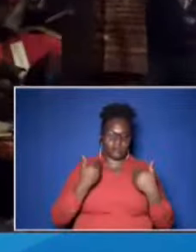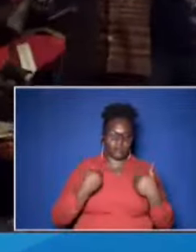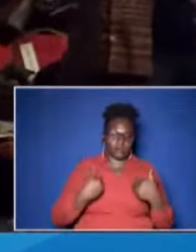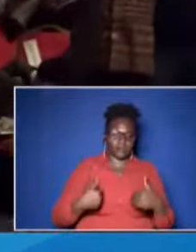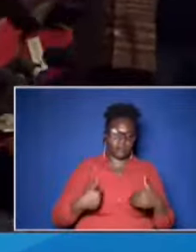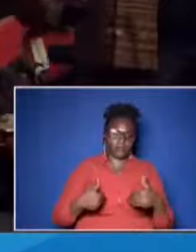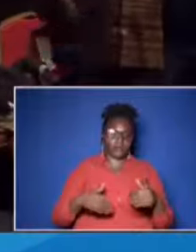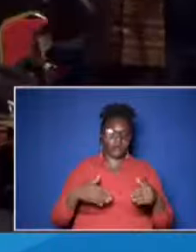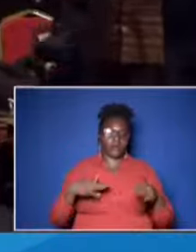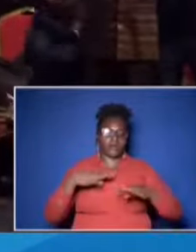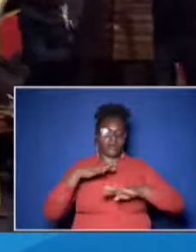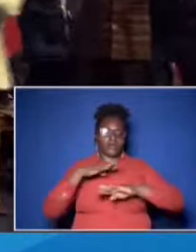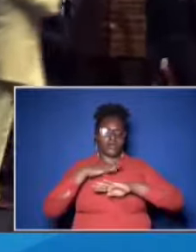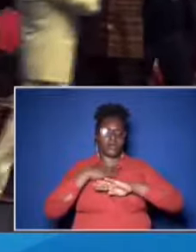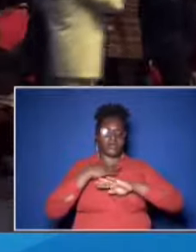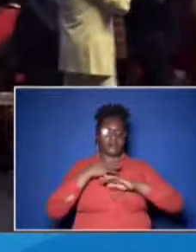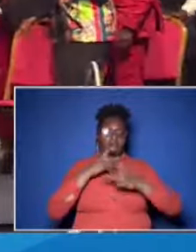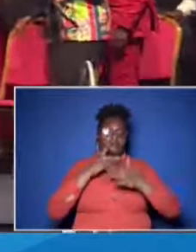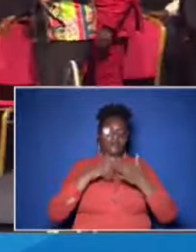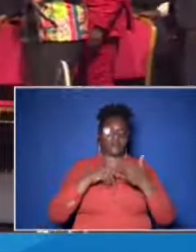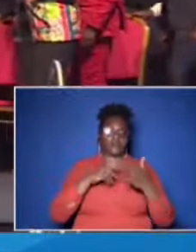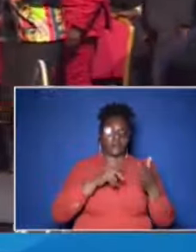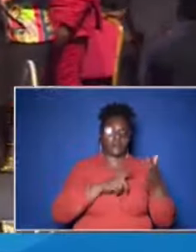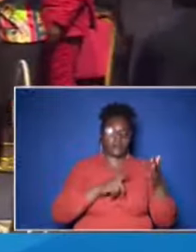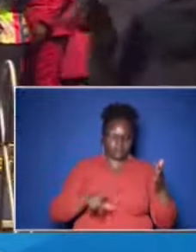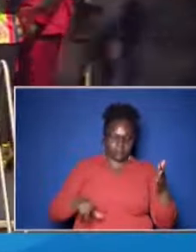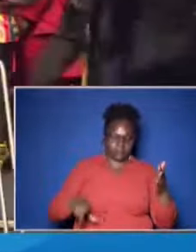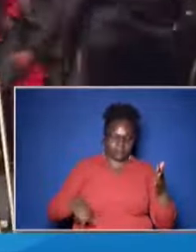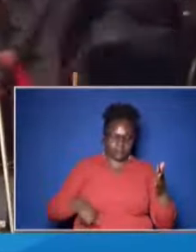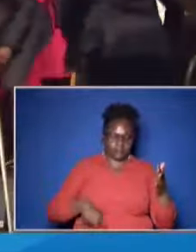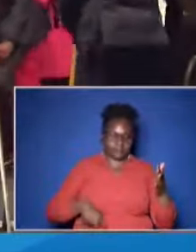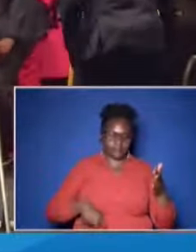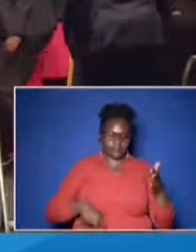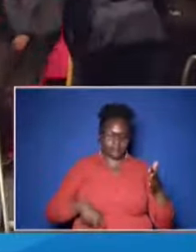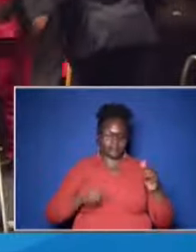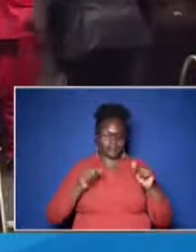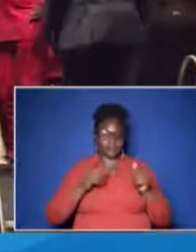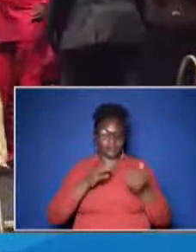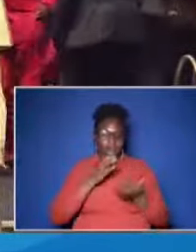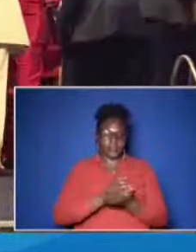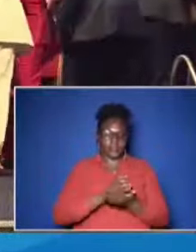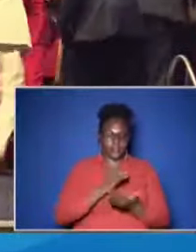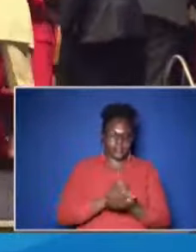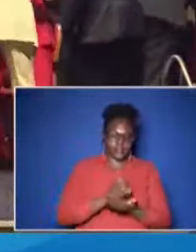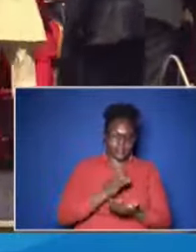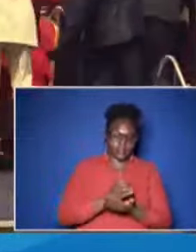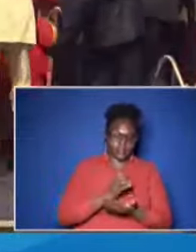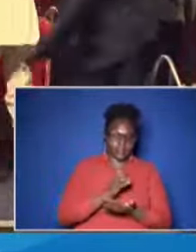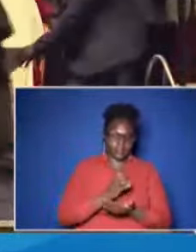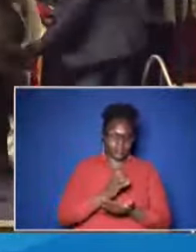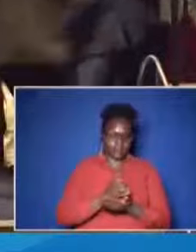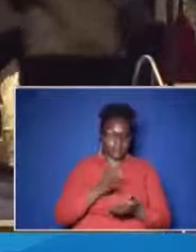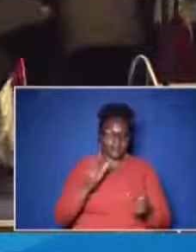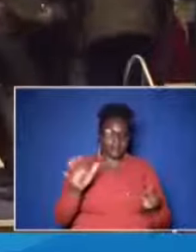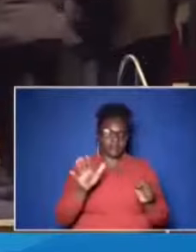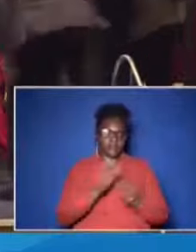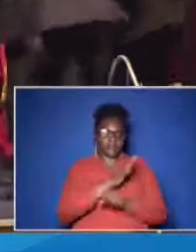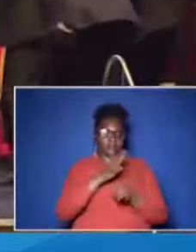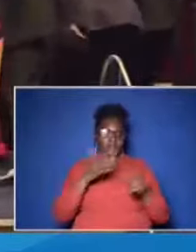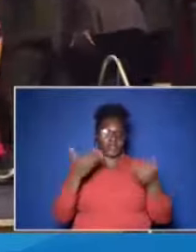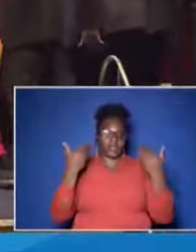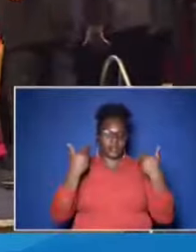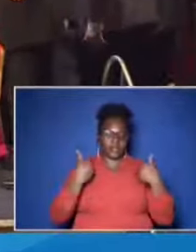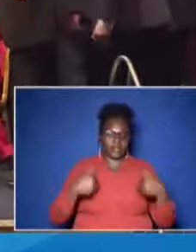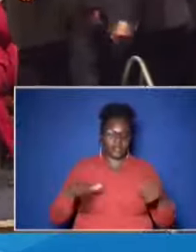blessen want no more yes my cup SE it up